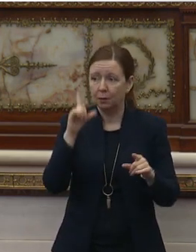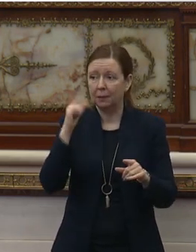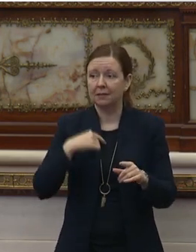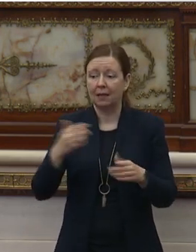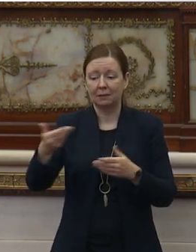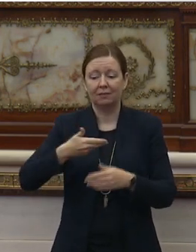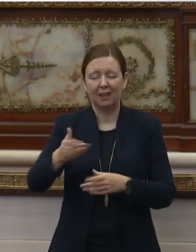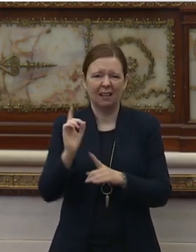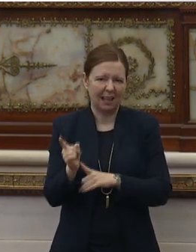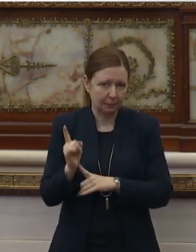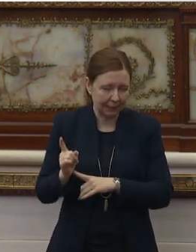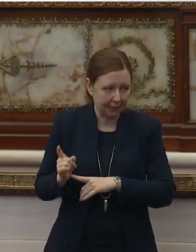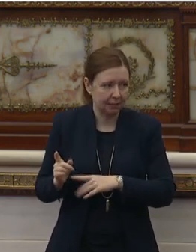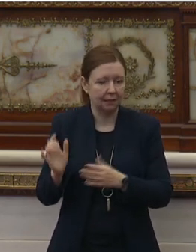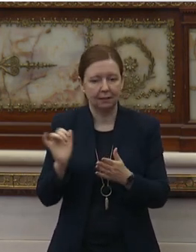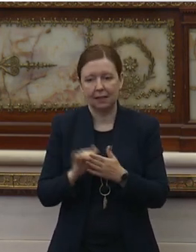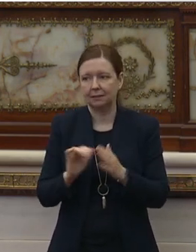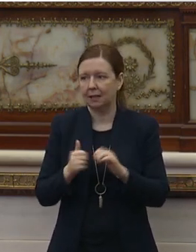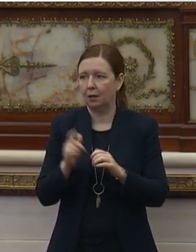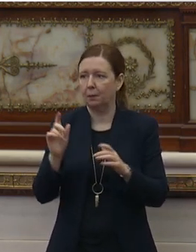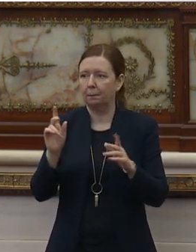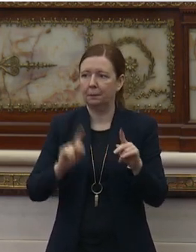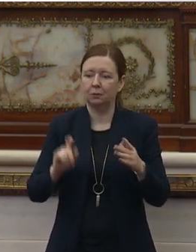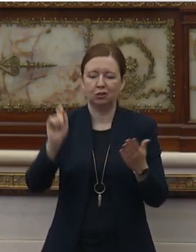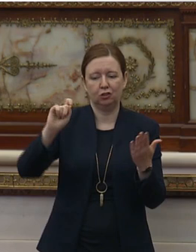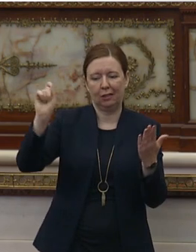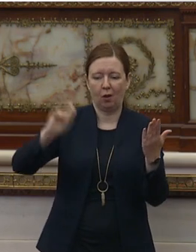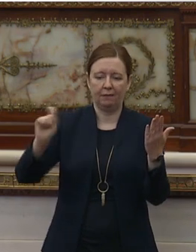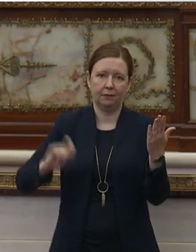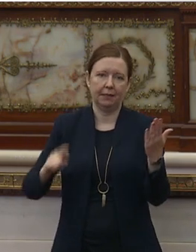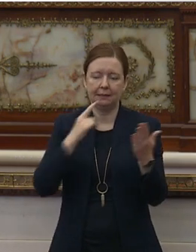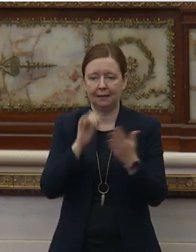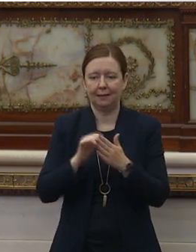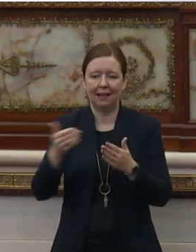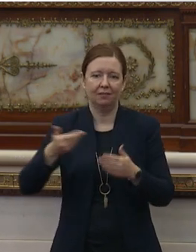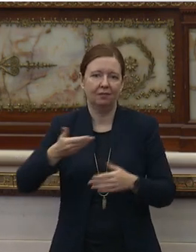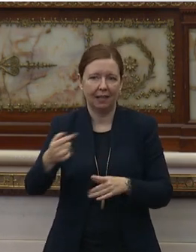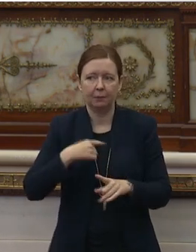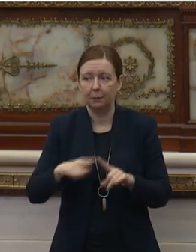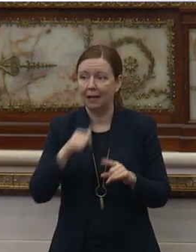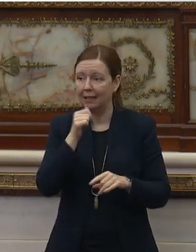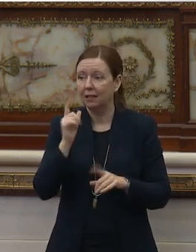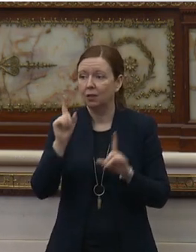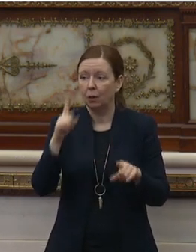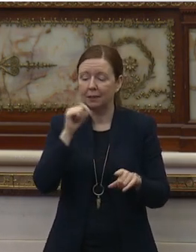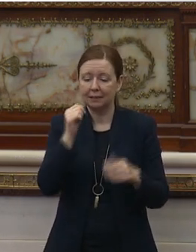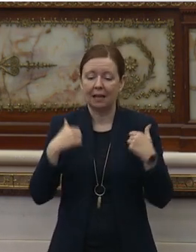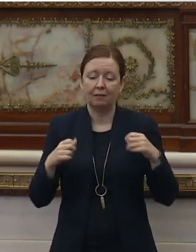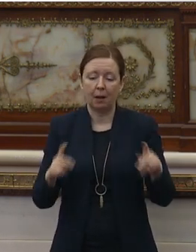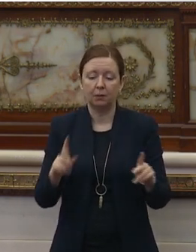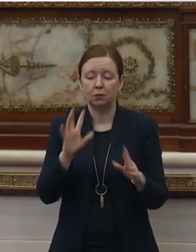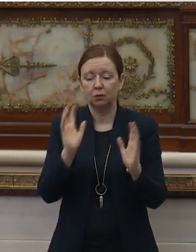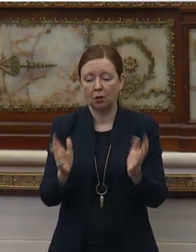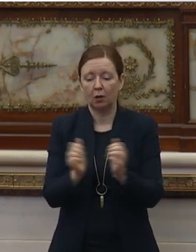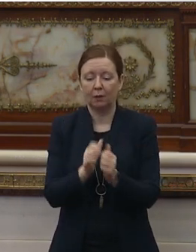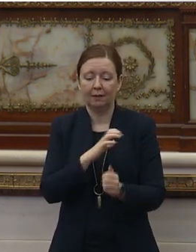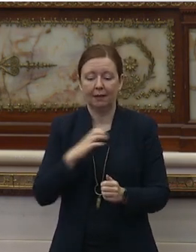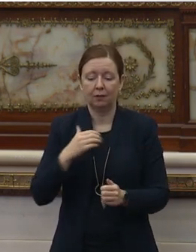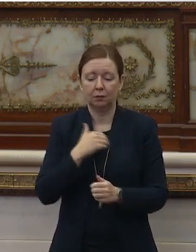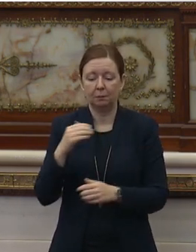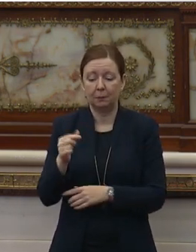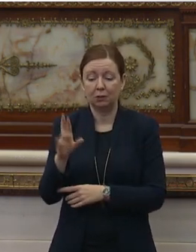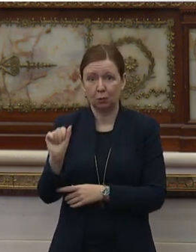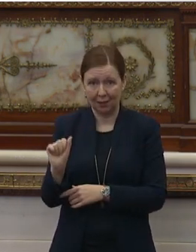at the last minute as a way of people checking off the box and saying they invited me. But I didn't go because I didn't have an opportunity to talk to Councilmember Squilla,